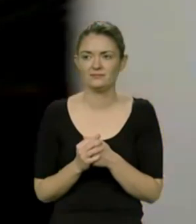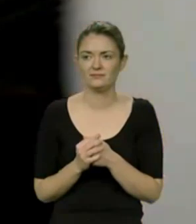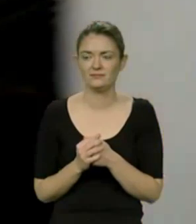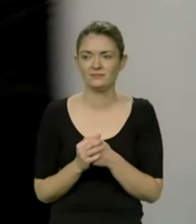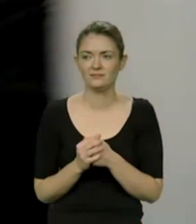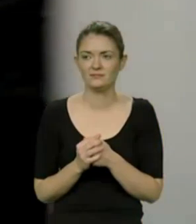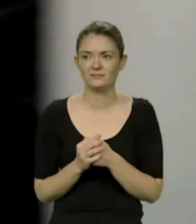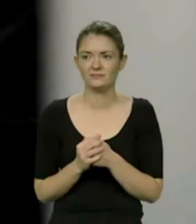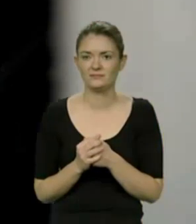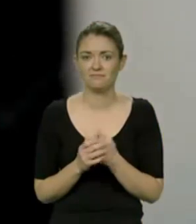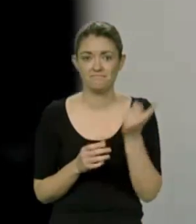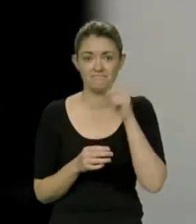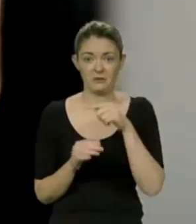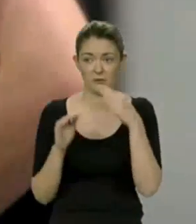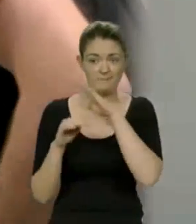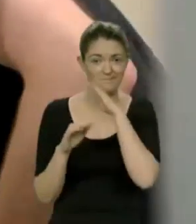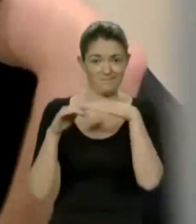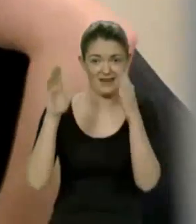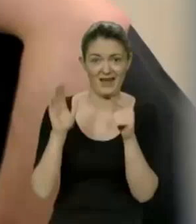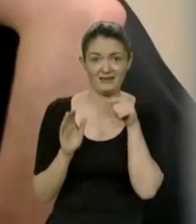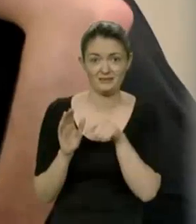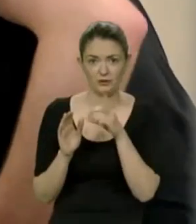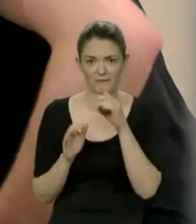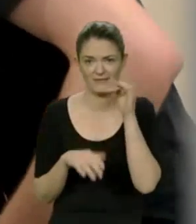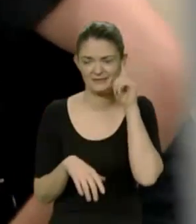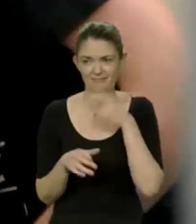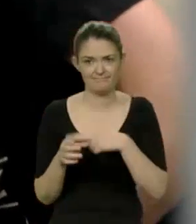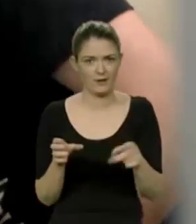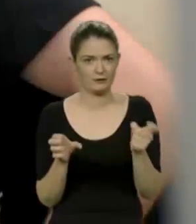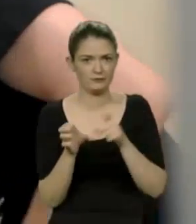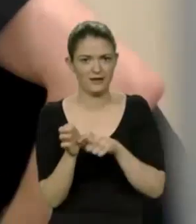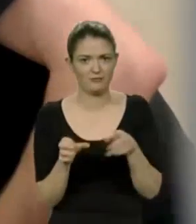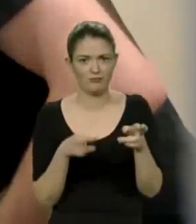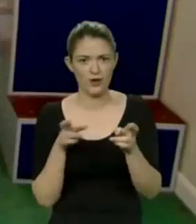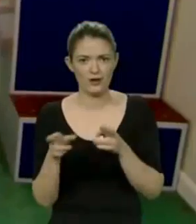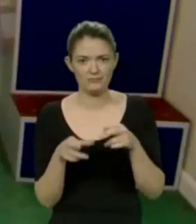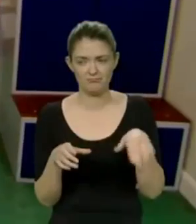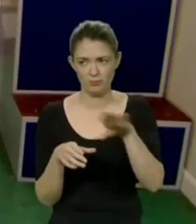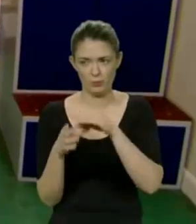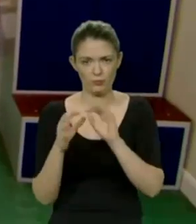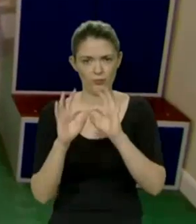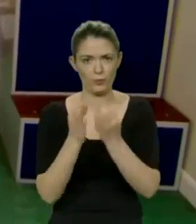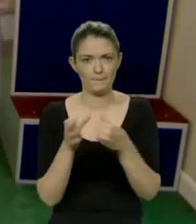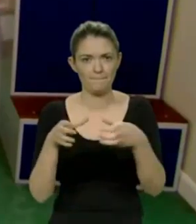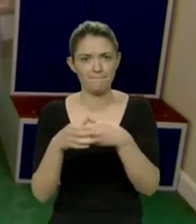Back at the billets, Duffy has decided not to join the rehearsals with the rest of his troop.